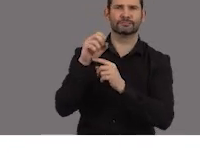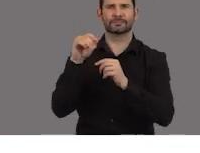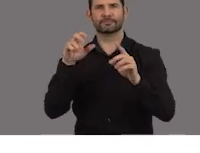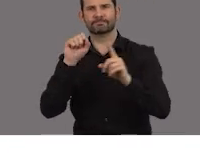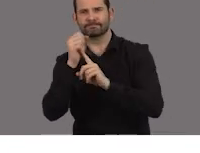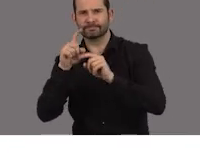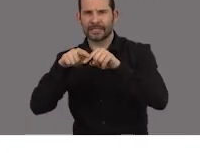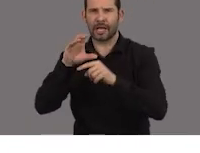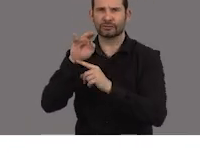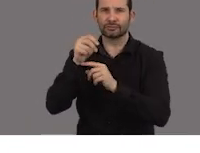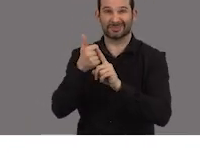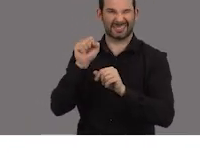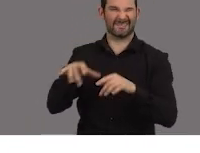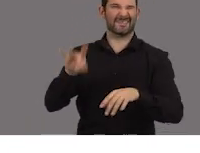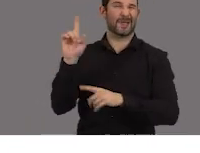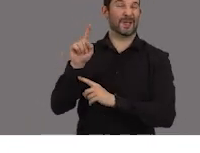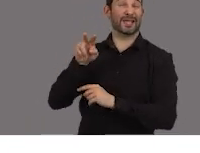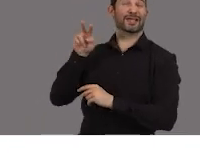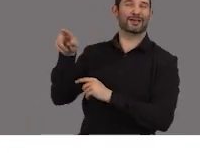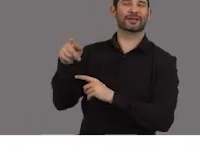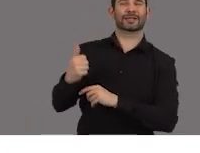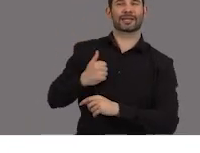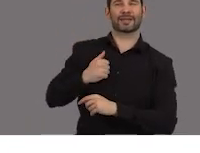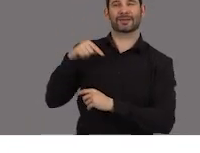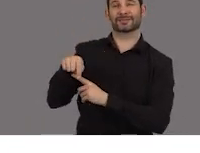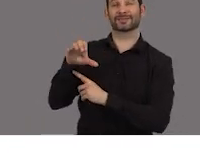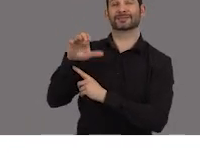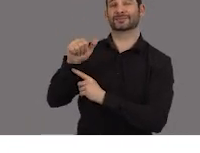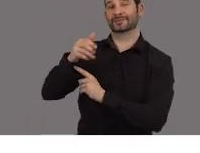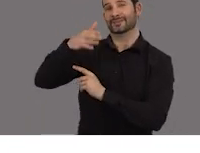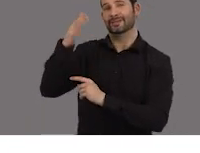which can be found at